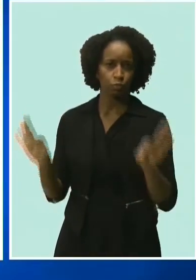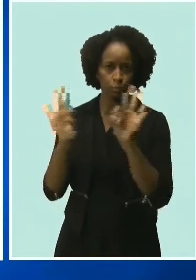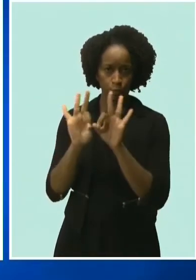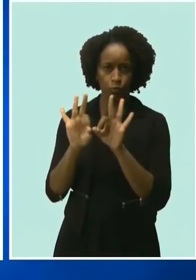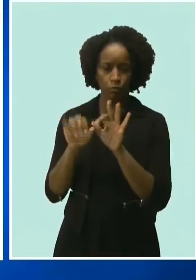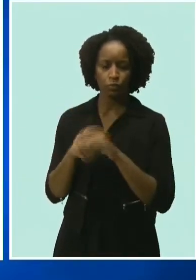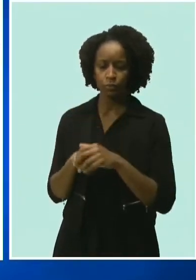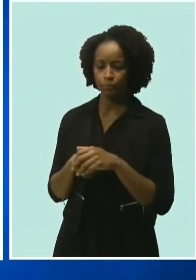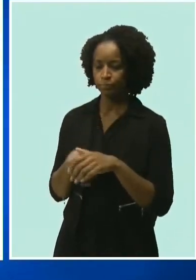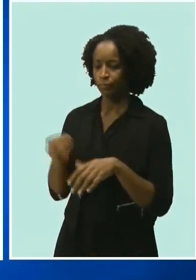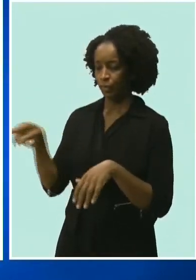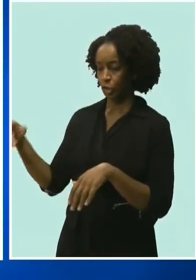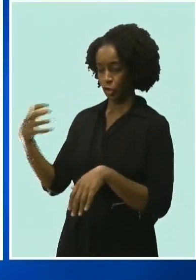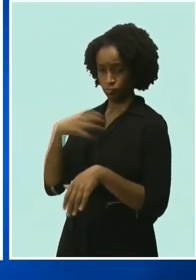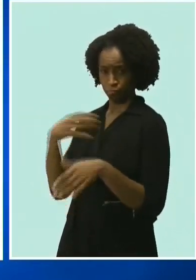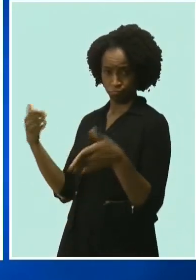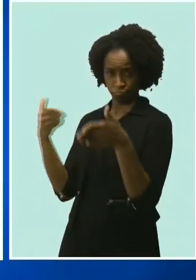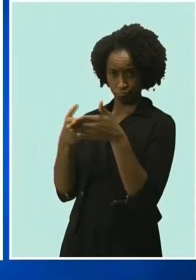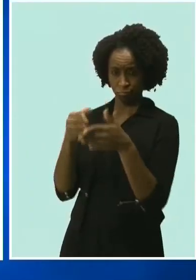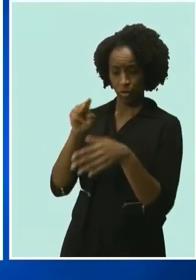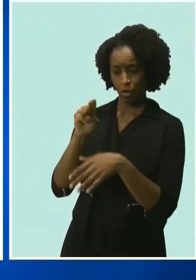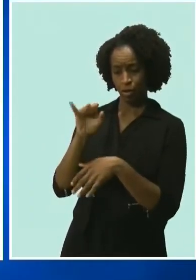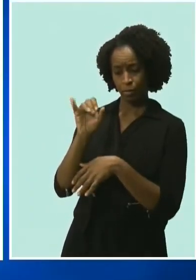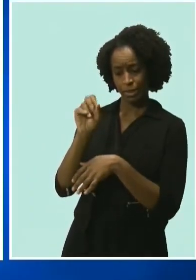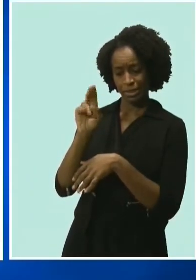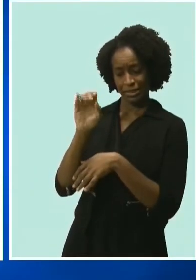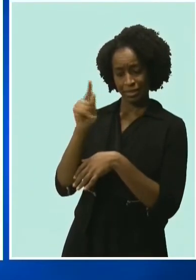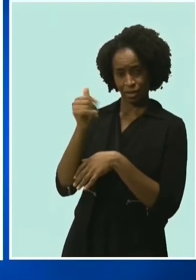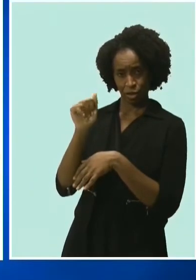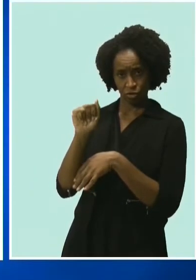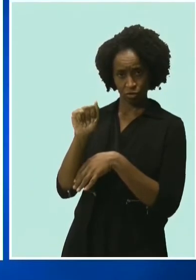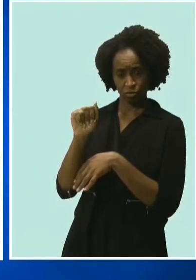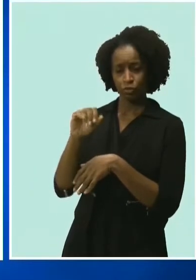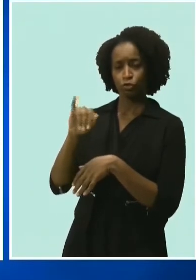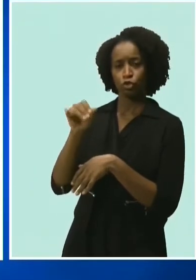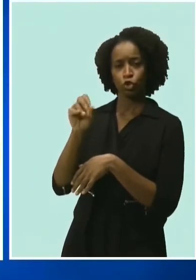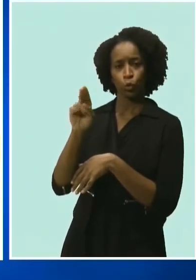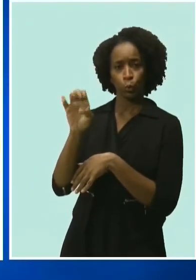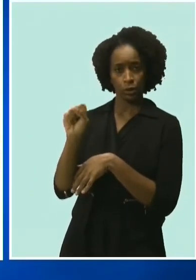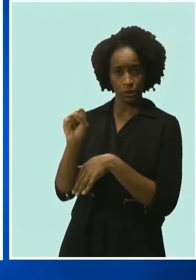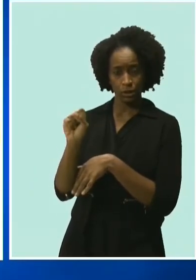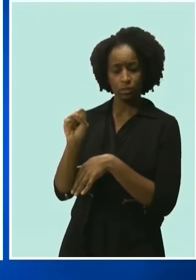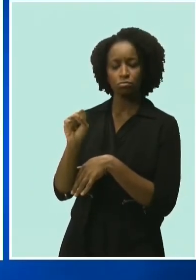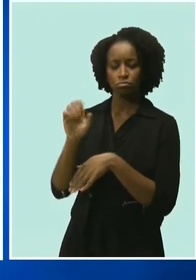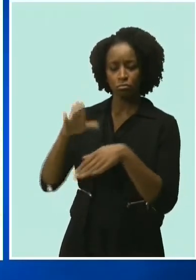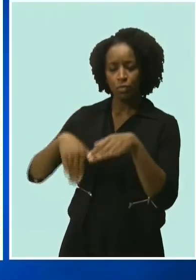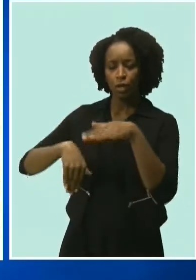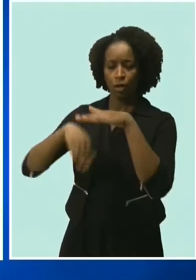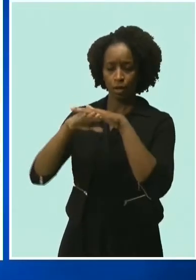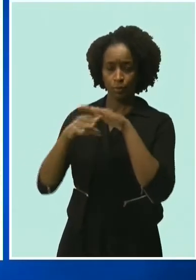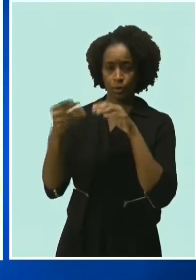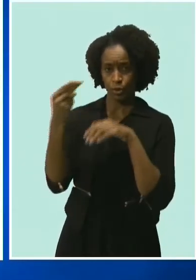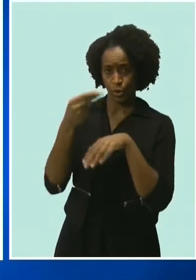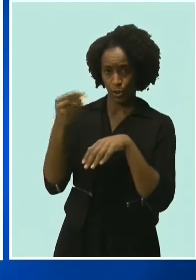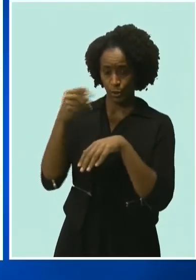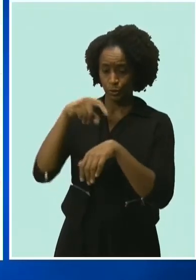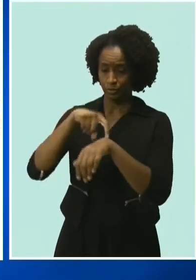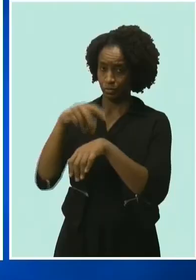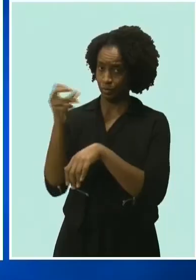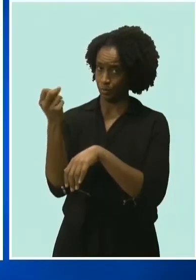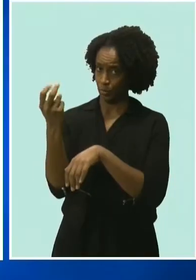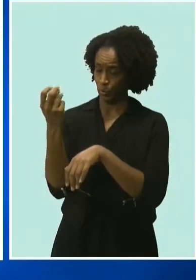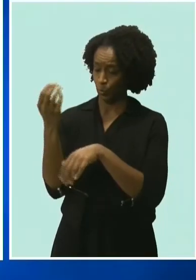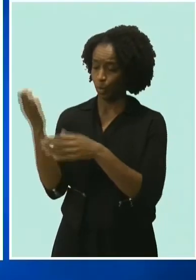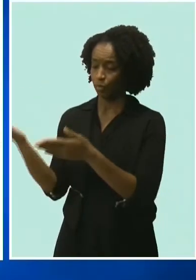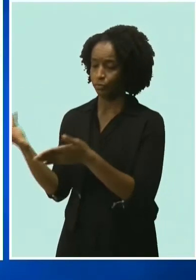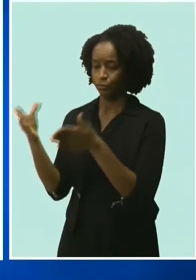appellant in the case, Masenga Jones, has until 12 hours on Thursday to submit her argument, while respondents in the case have until 3 hours on Friday